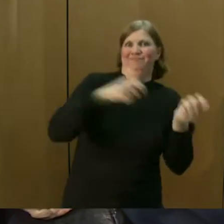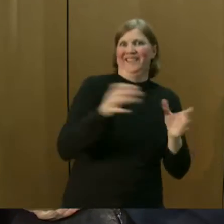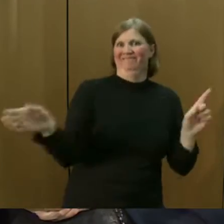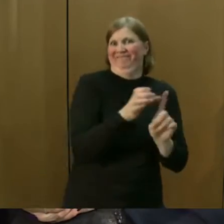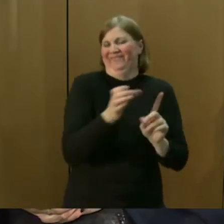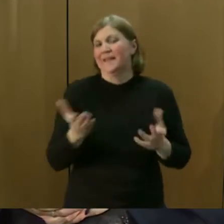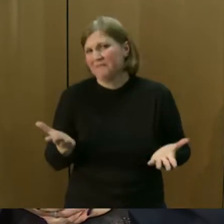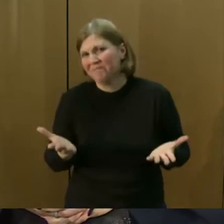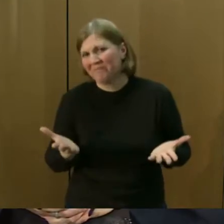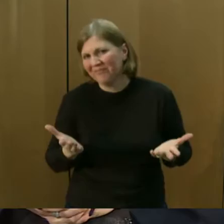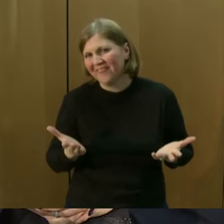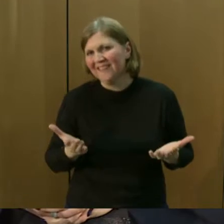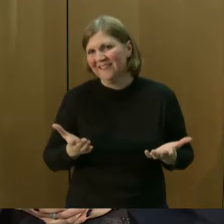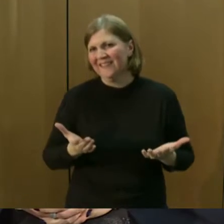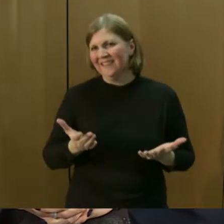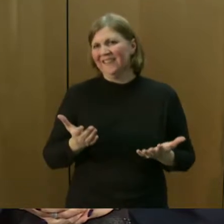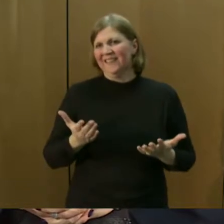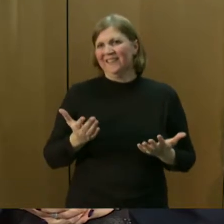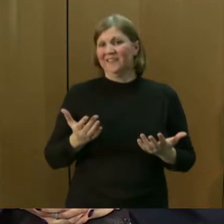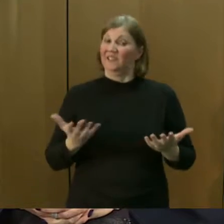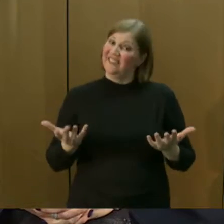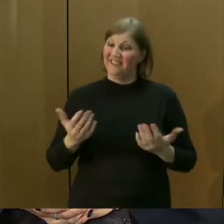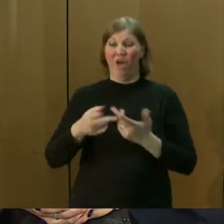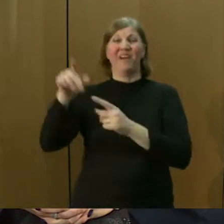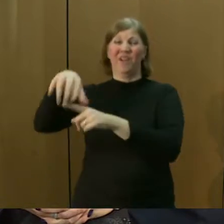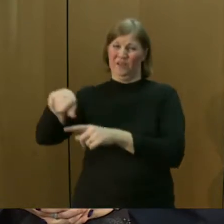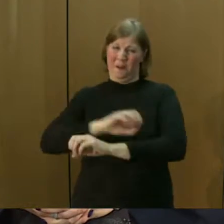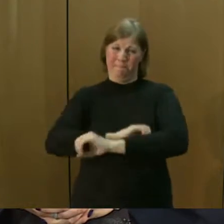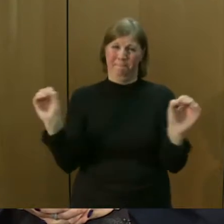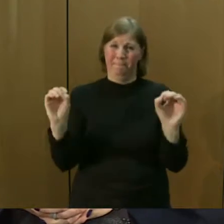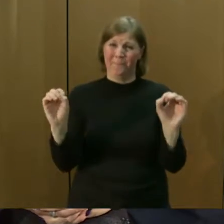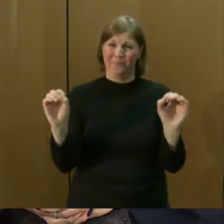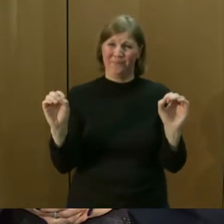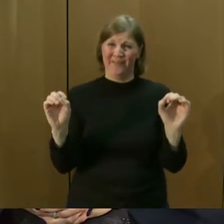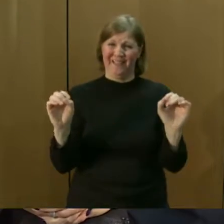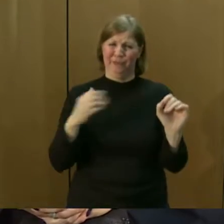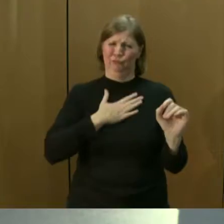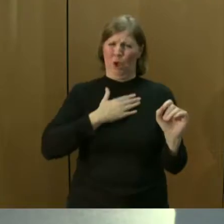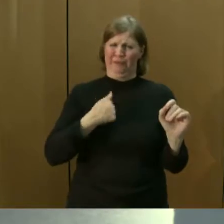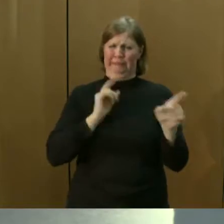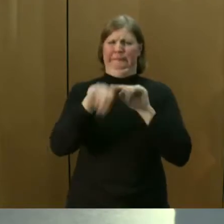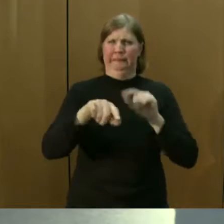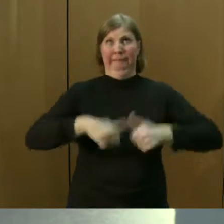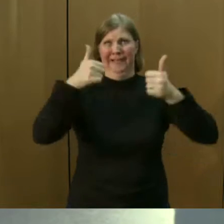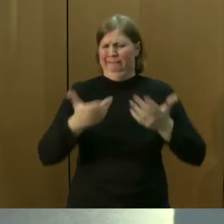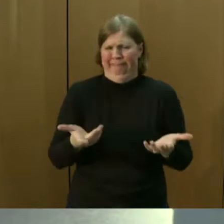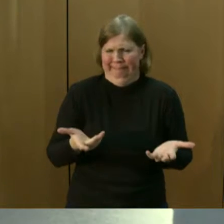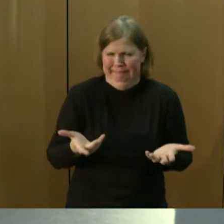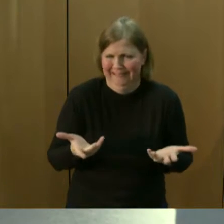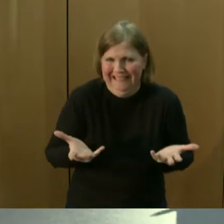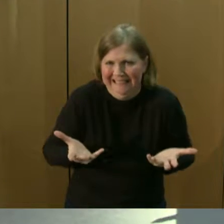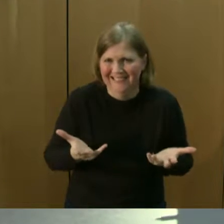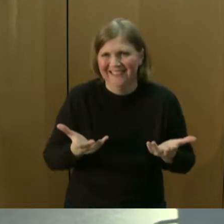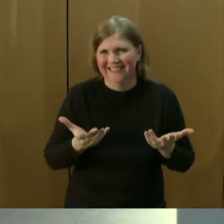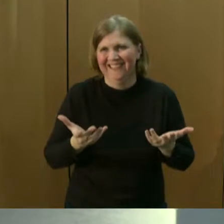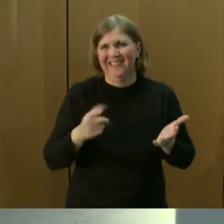but not at all. So that's probably not a great answer. No, it's all everything. It is